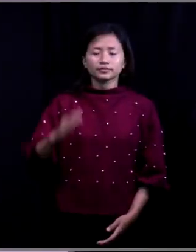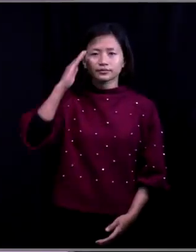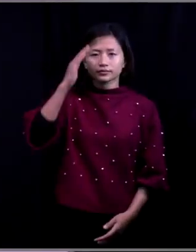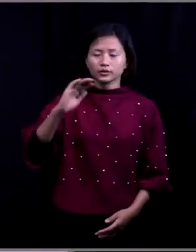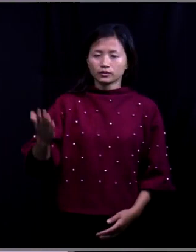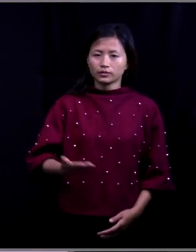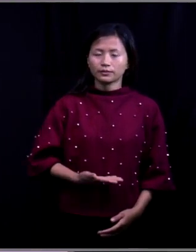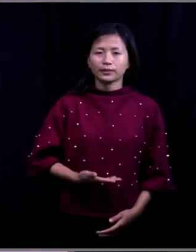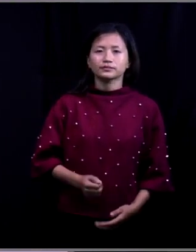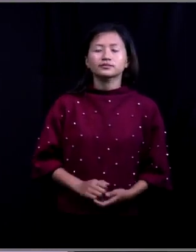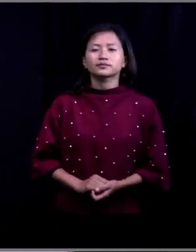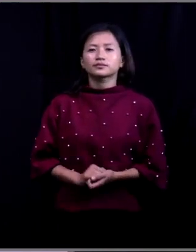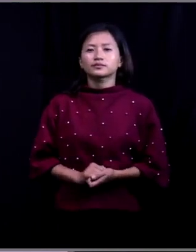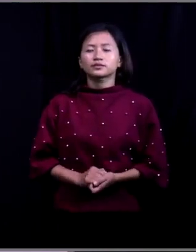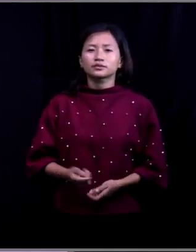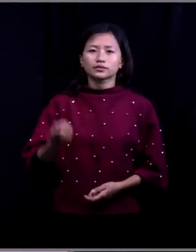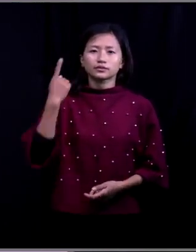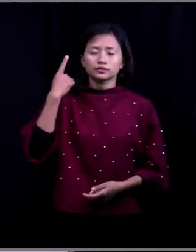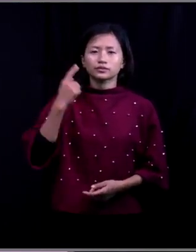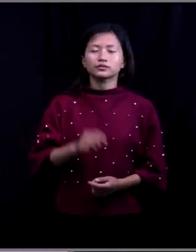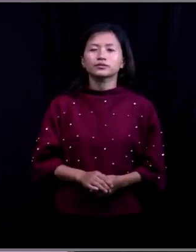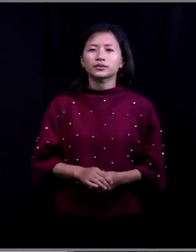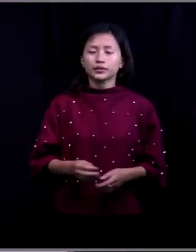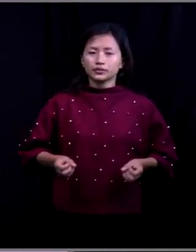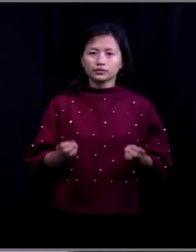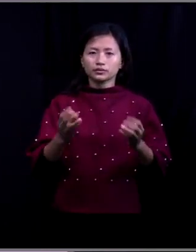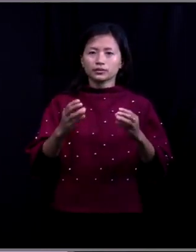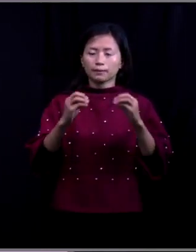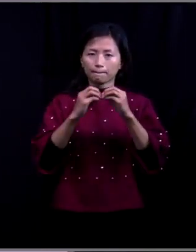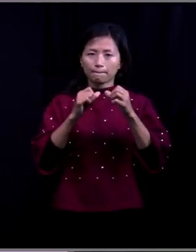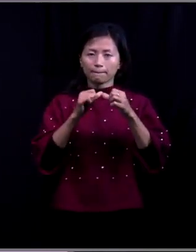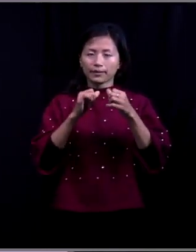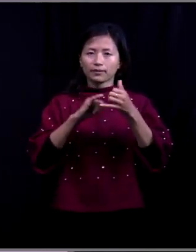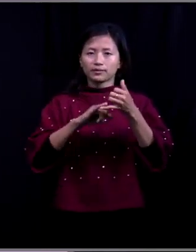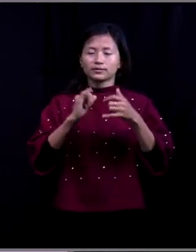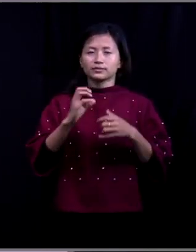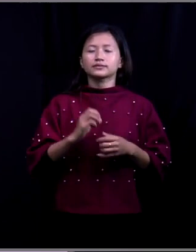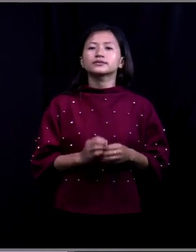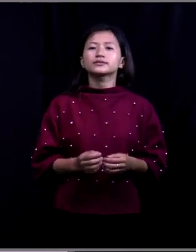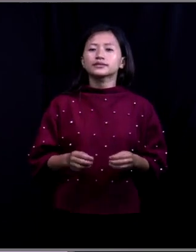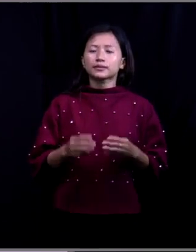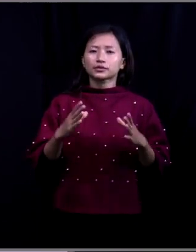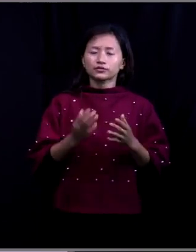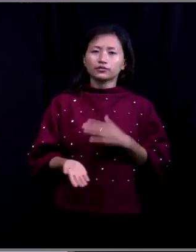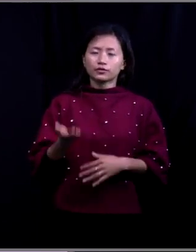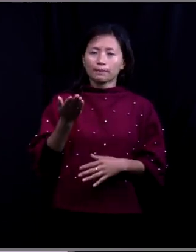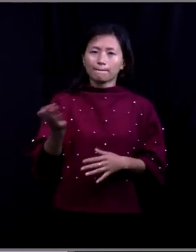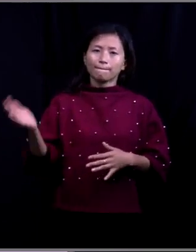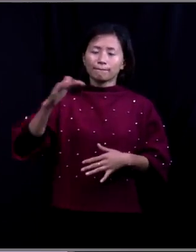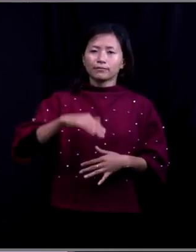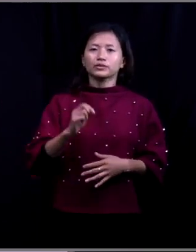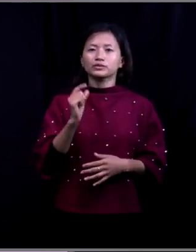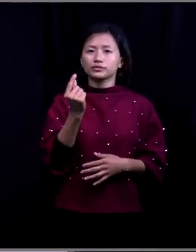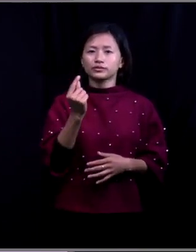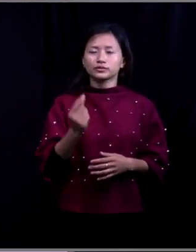Hello and welcome back. Yesterday, we started with some basic concepts of chemistry from Unit 1. Today,